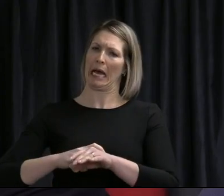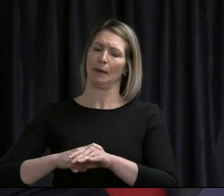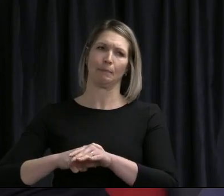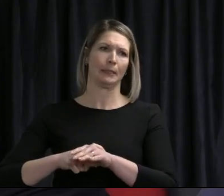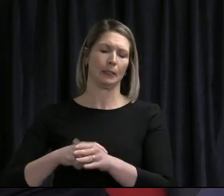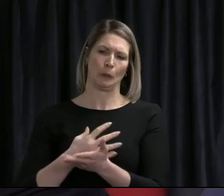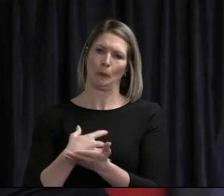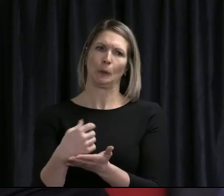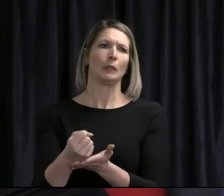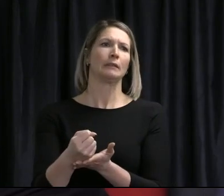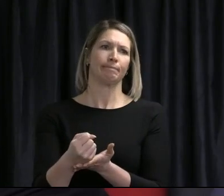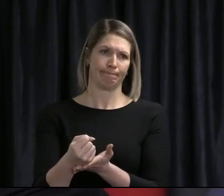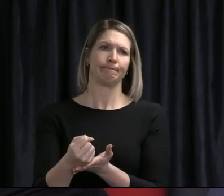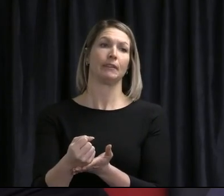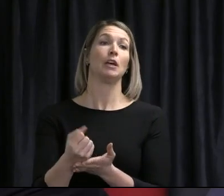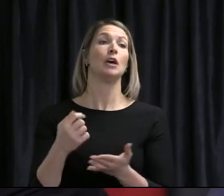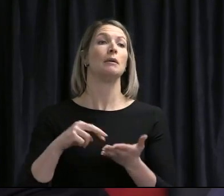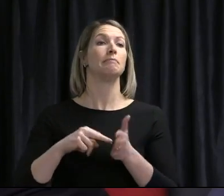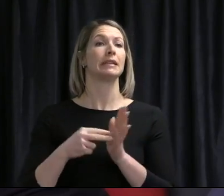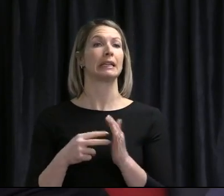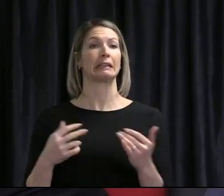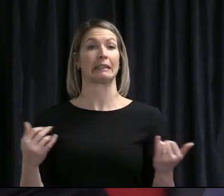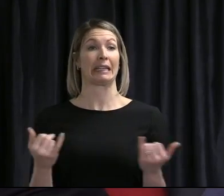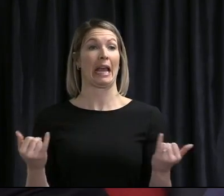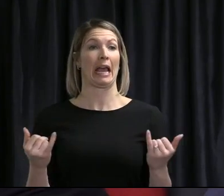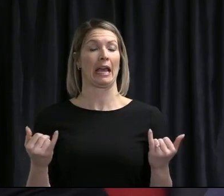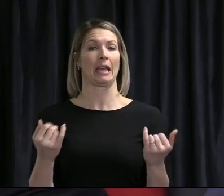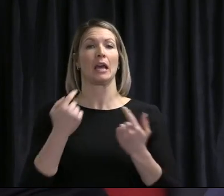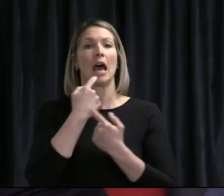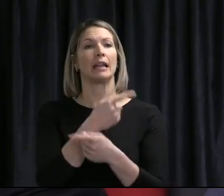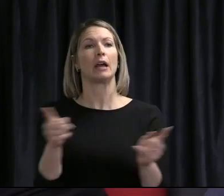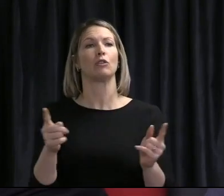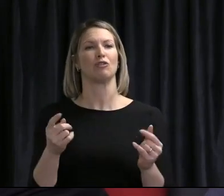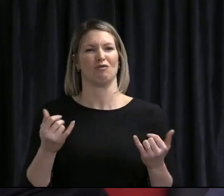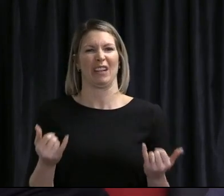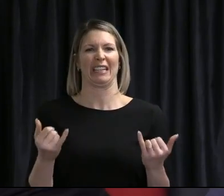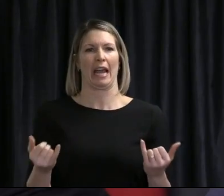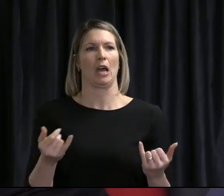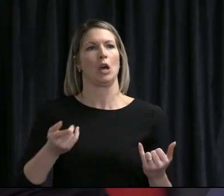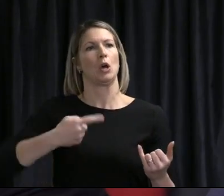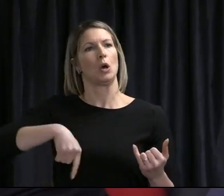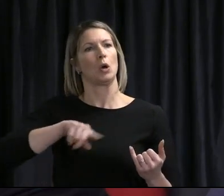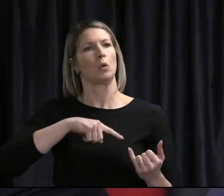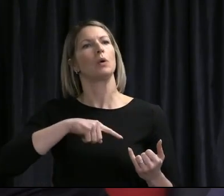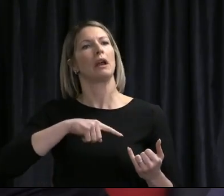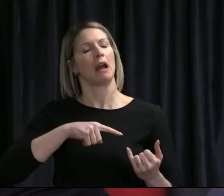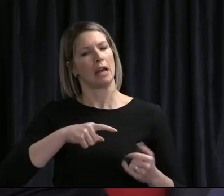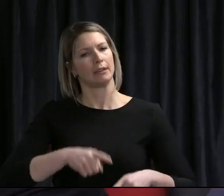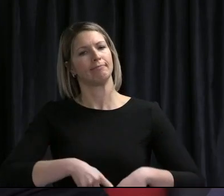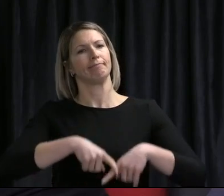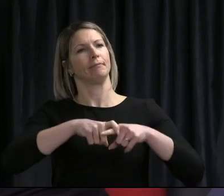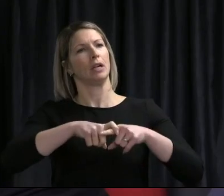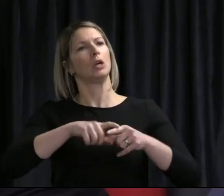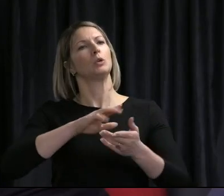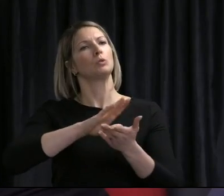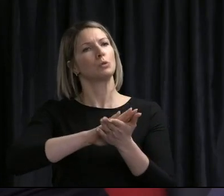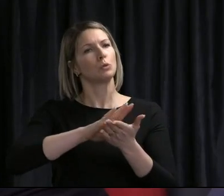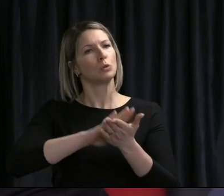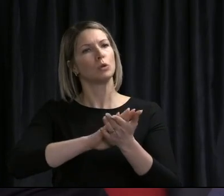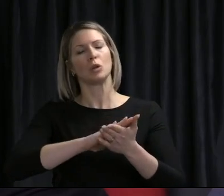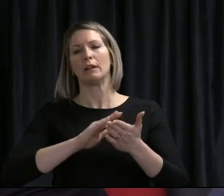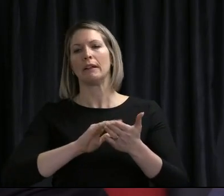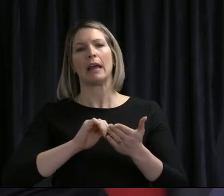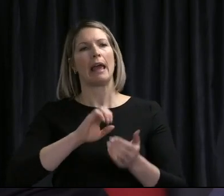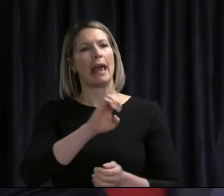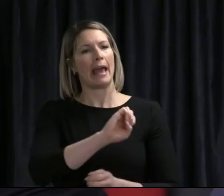That's why today we are announcing that effective immediately, we are suspending all in-school class instruction throughout